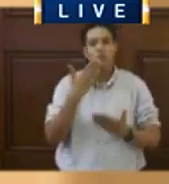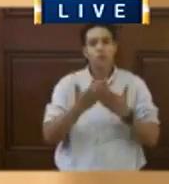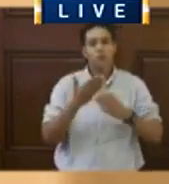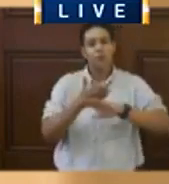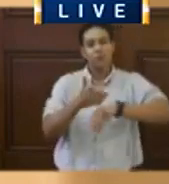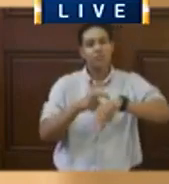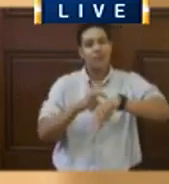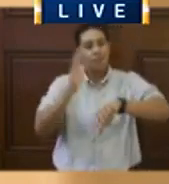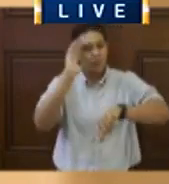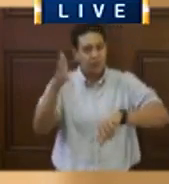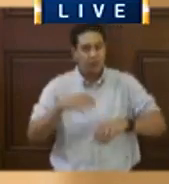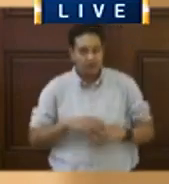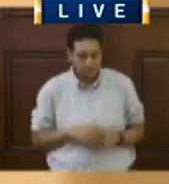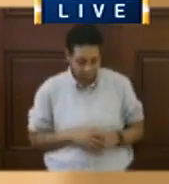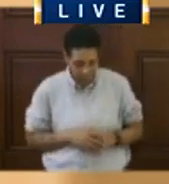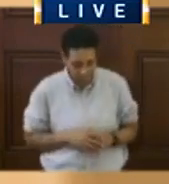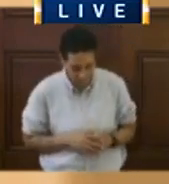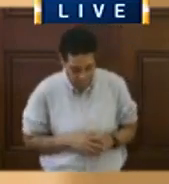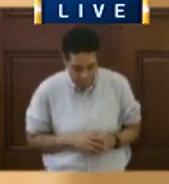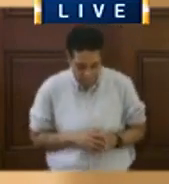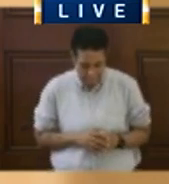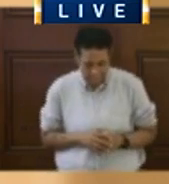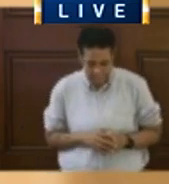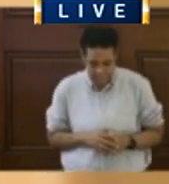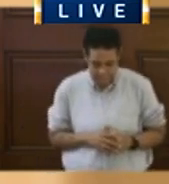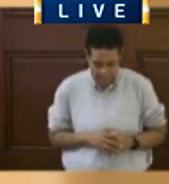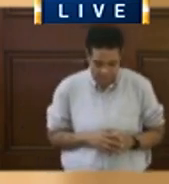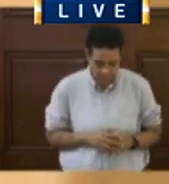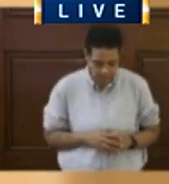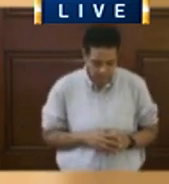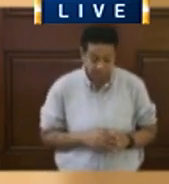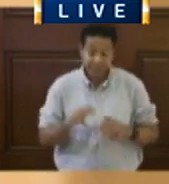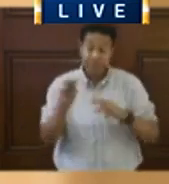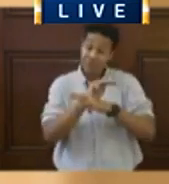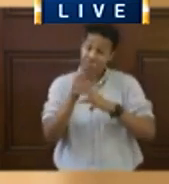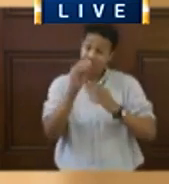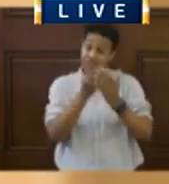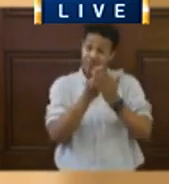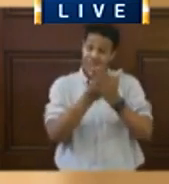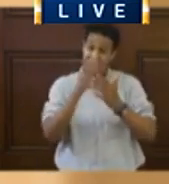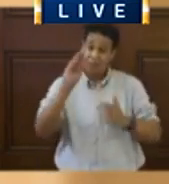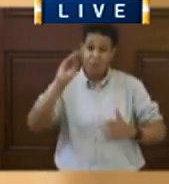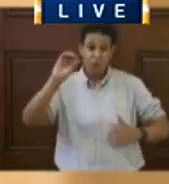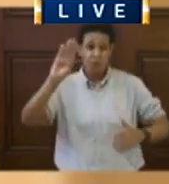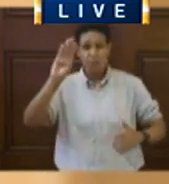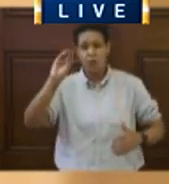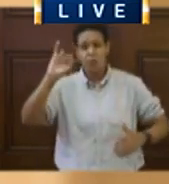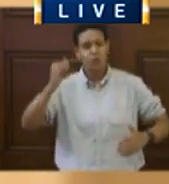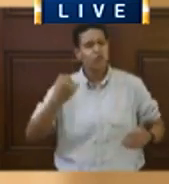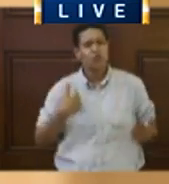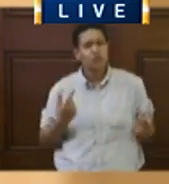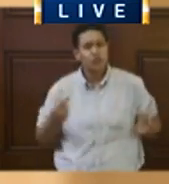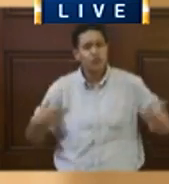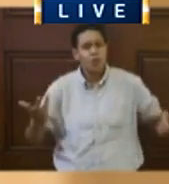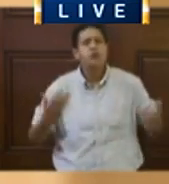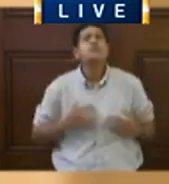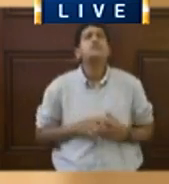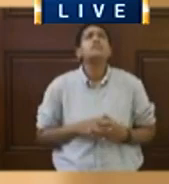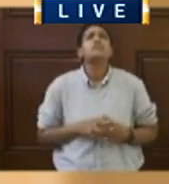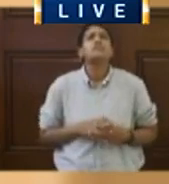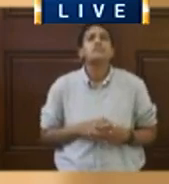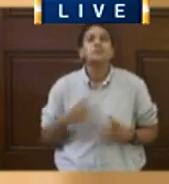to, so we at the Ministry of Finance and at the BOJ, we have done while we can't